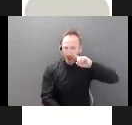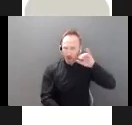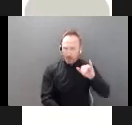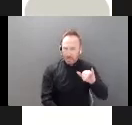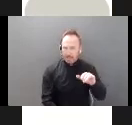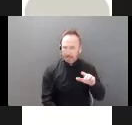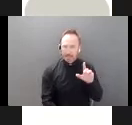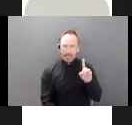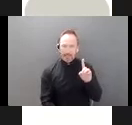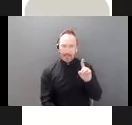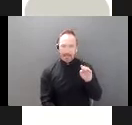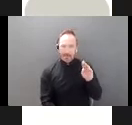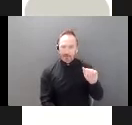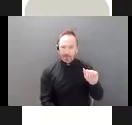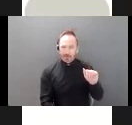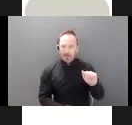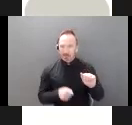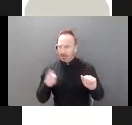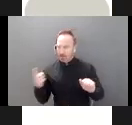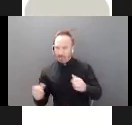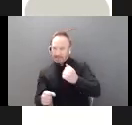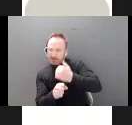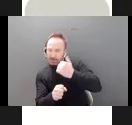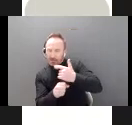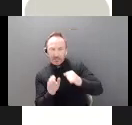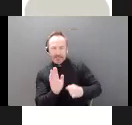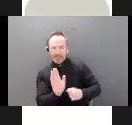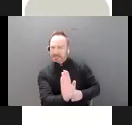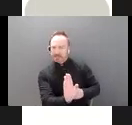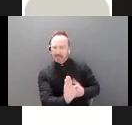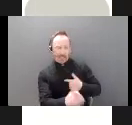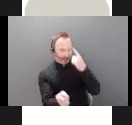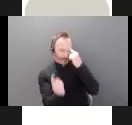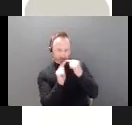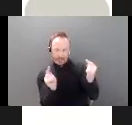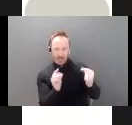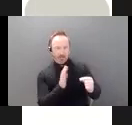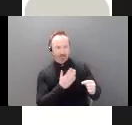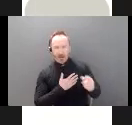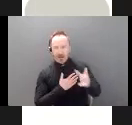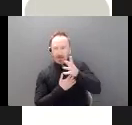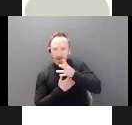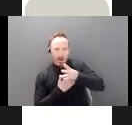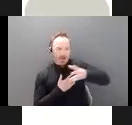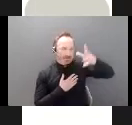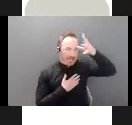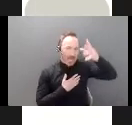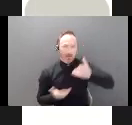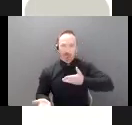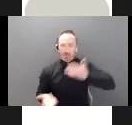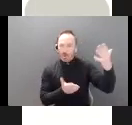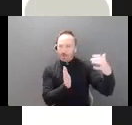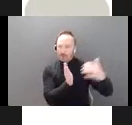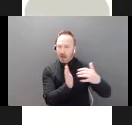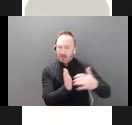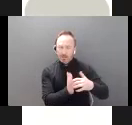And, I don't want you to take our parent to the doctor, and don't you dare say something like that